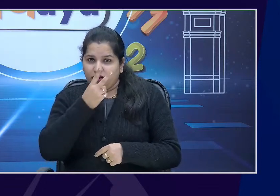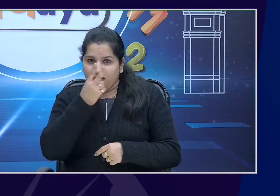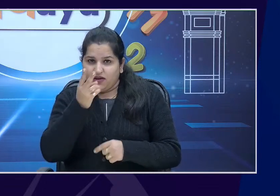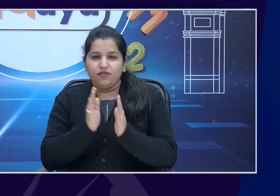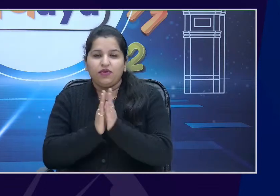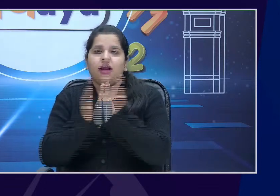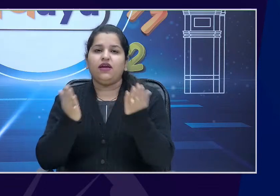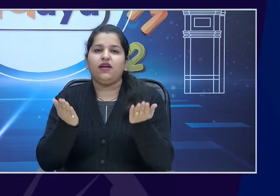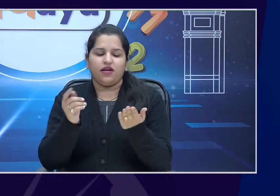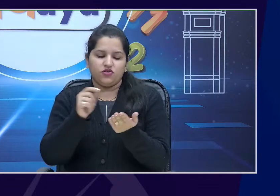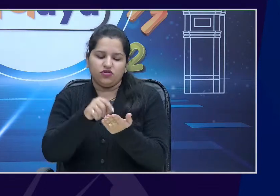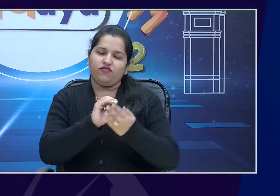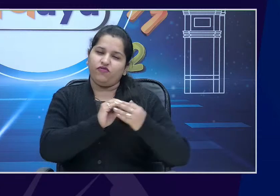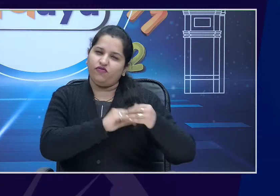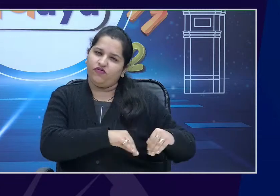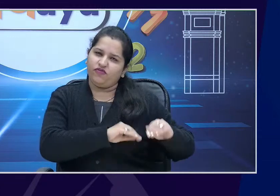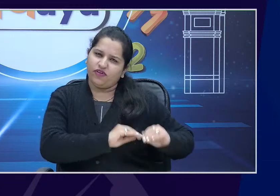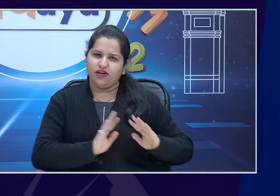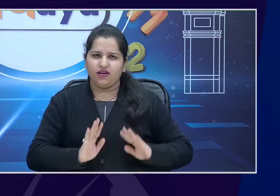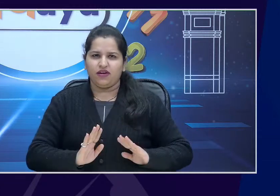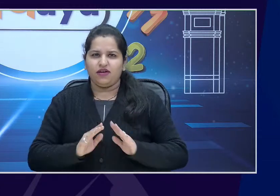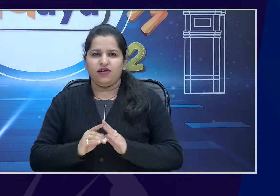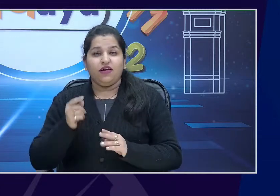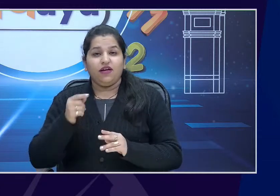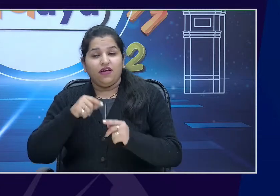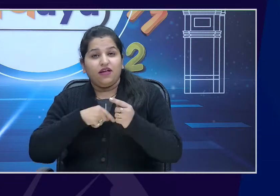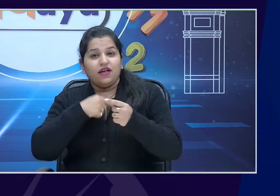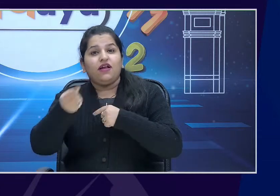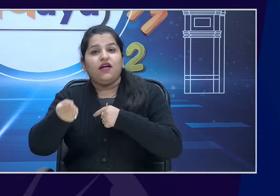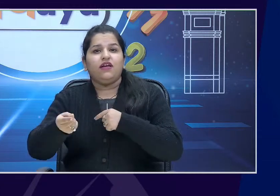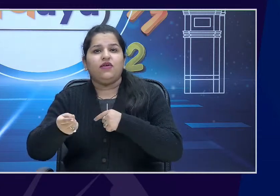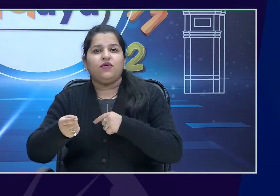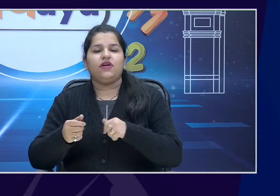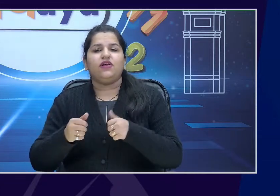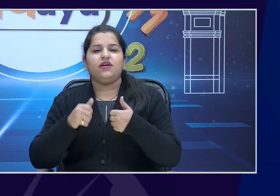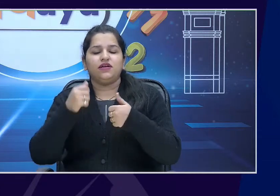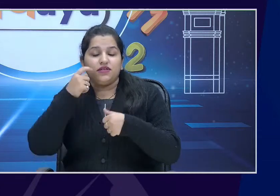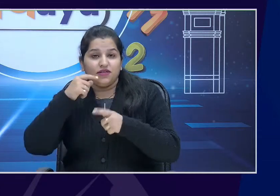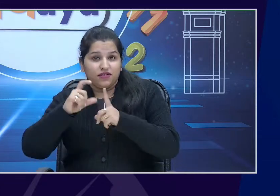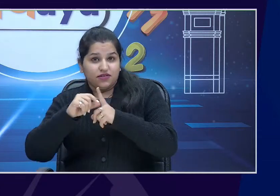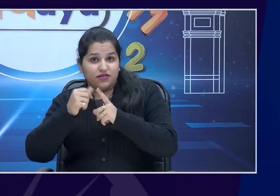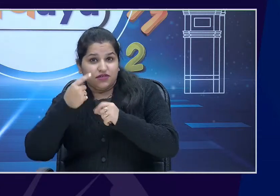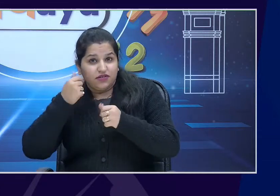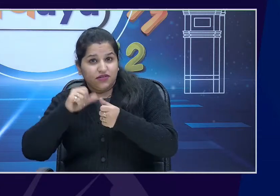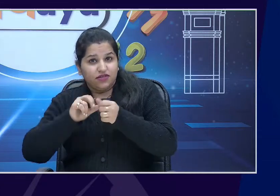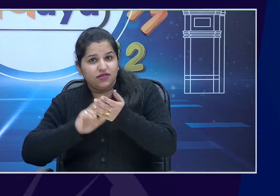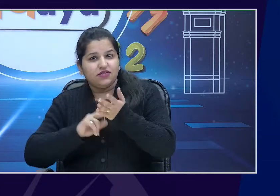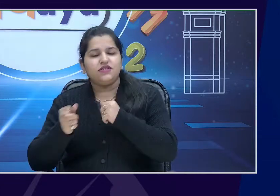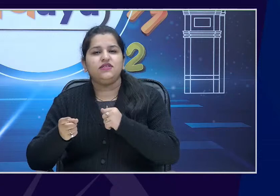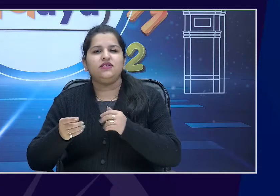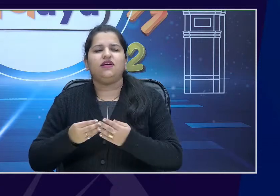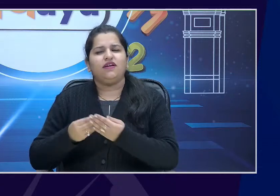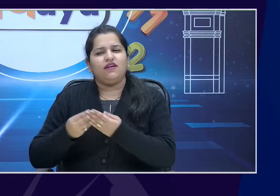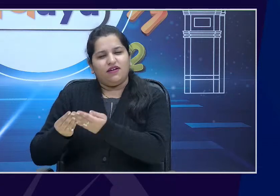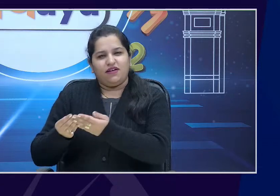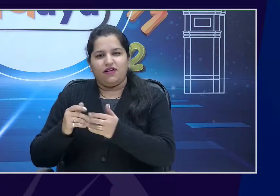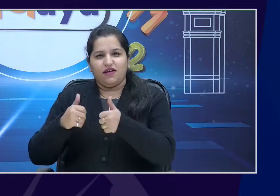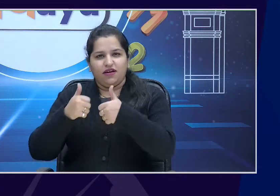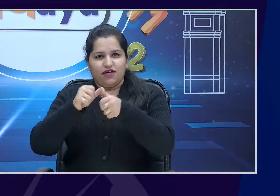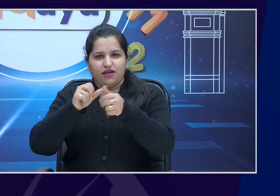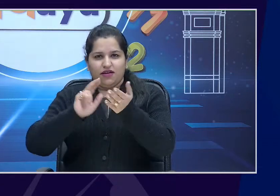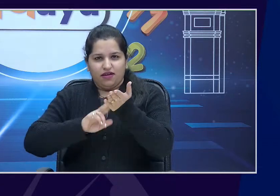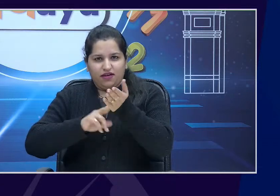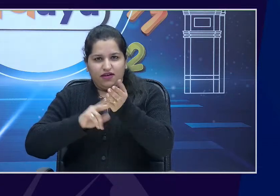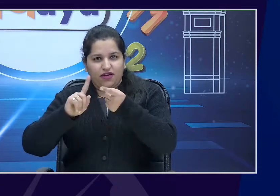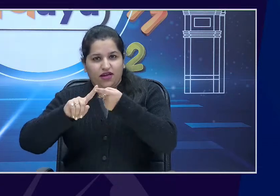keep diary as your friend and you can write to her, "Dear Anita, I am sorry. You can write like that.